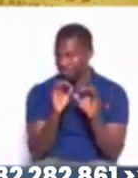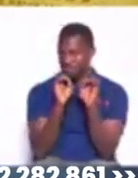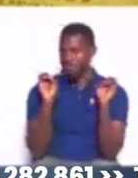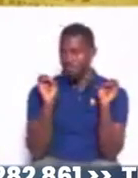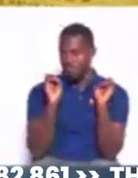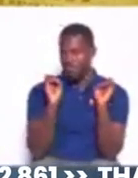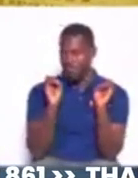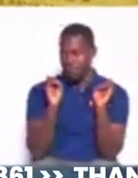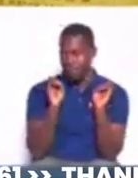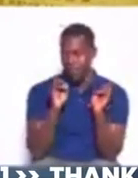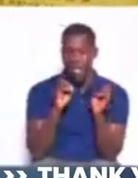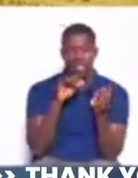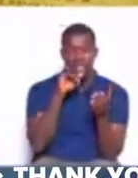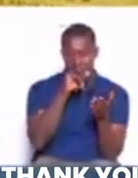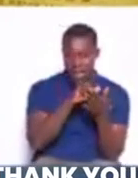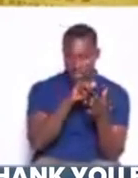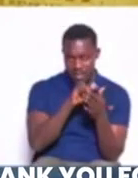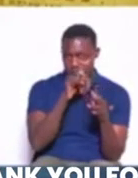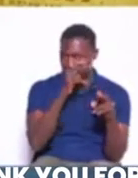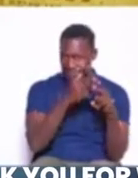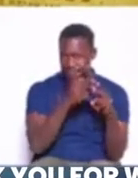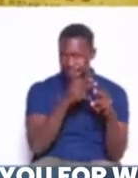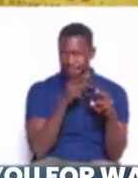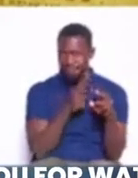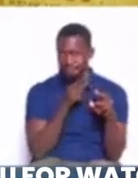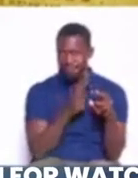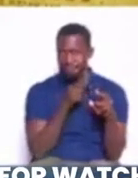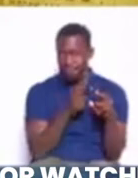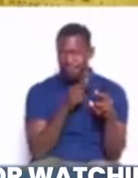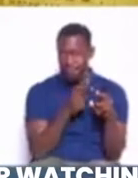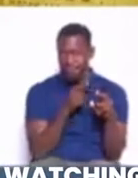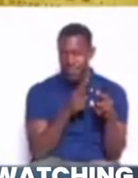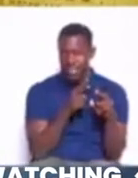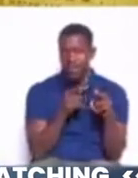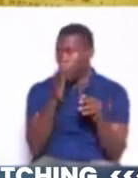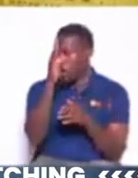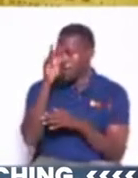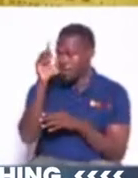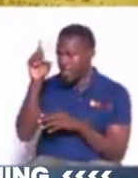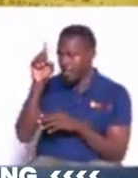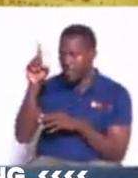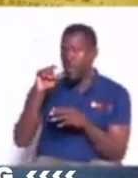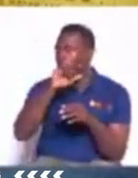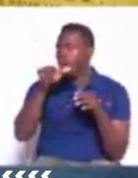Jesus, that name at which angels bow, that